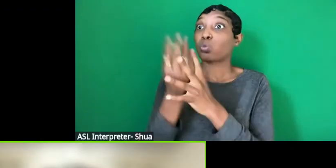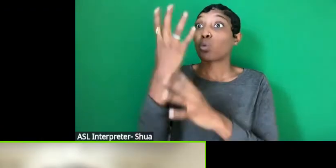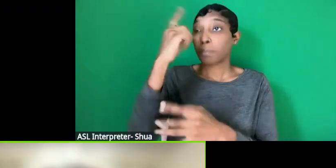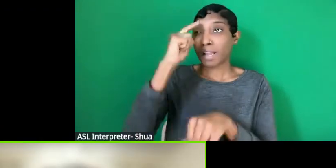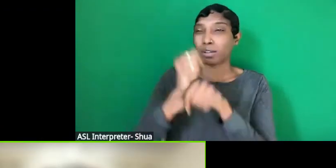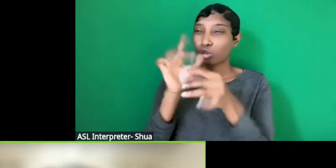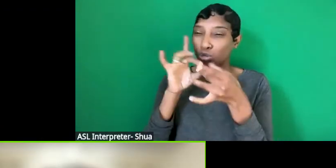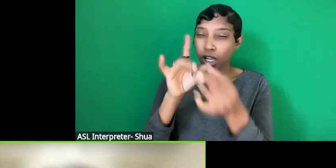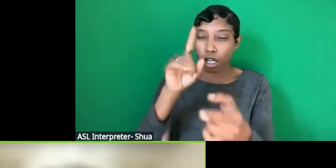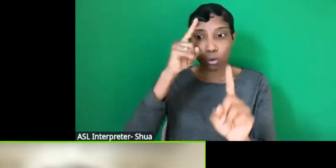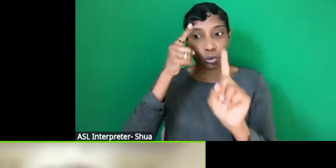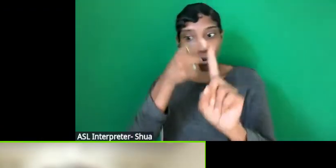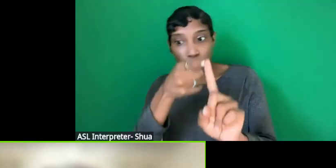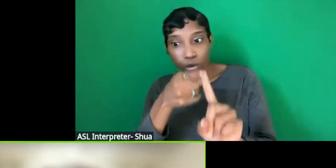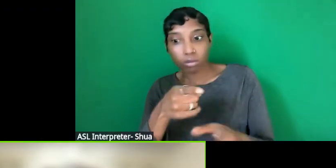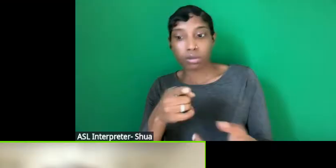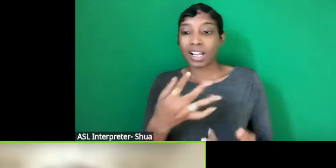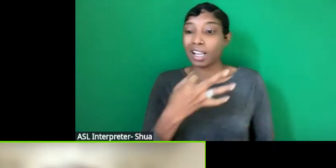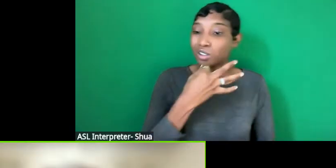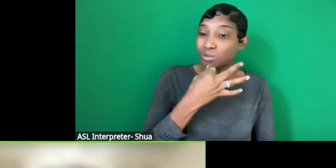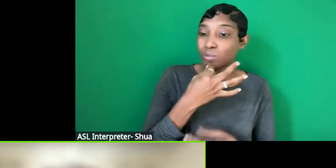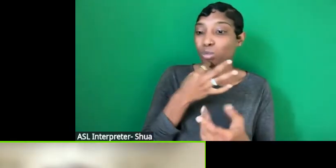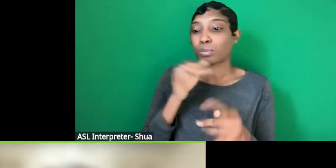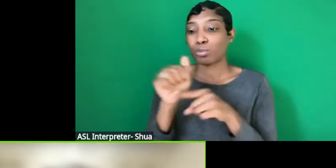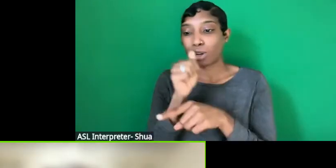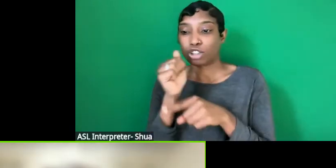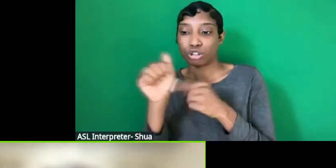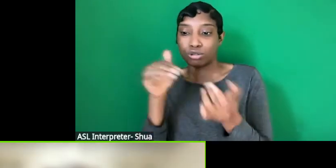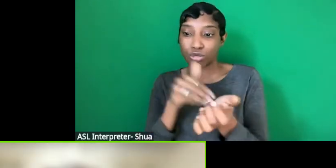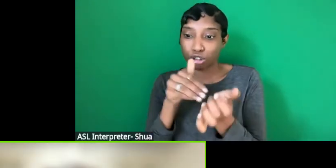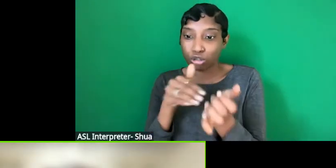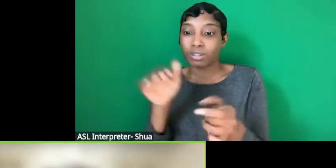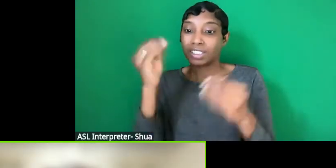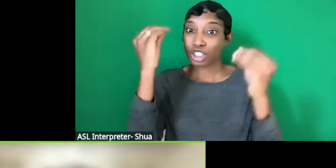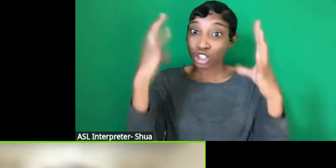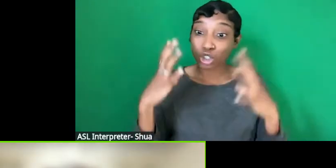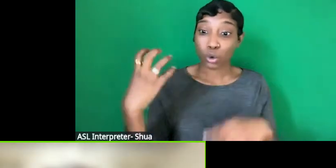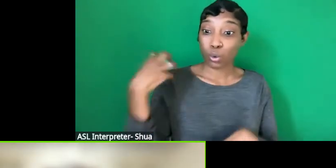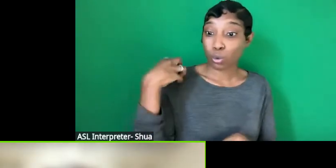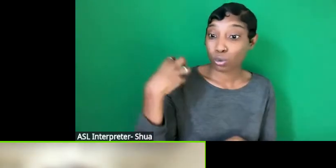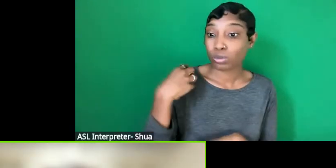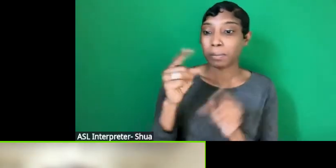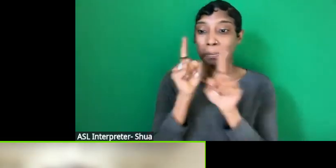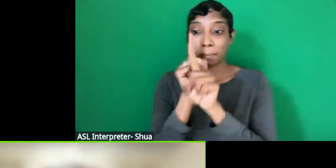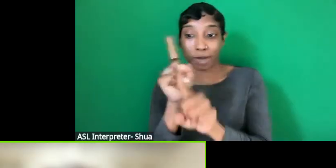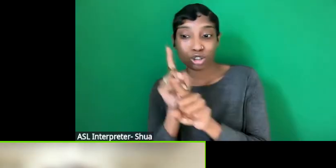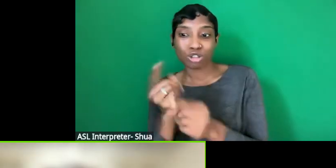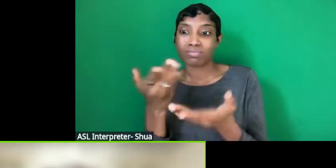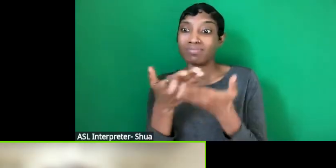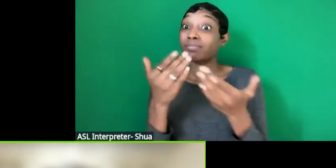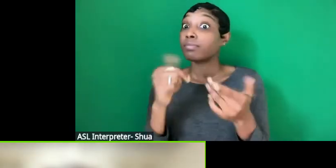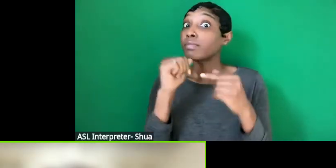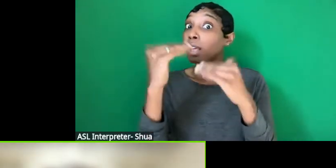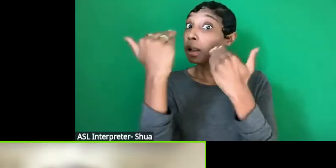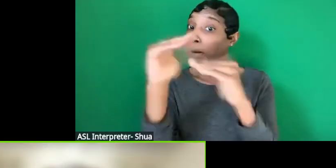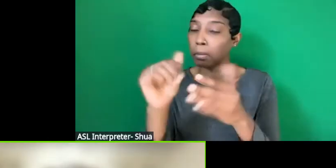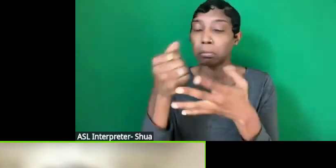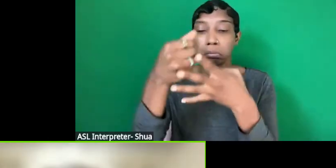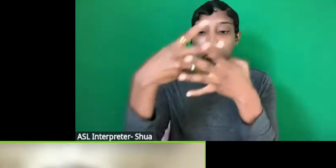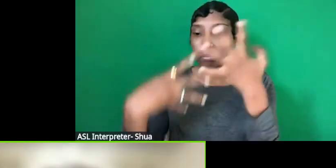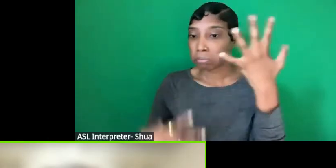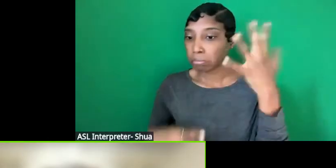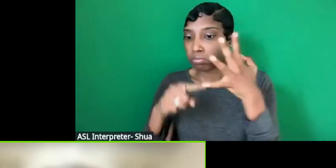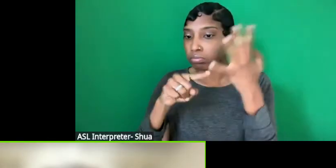Experts, practitioners, teachers, coaches, mentors, such as, but not limited to, those who work in the areas